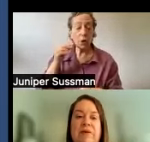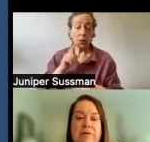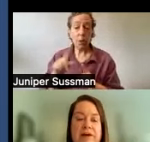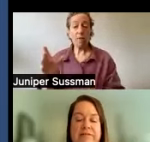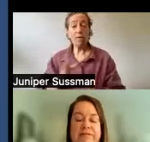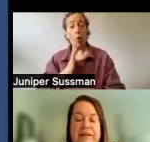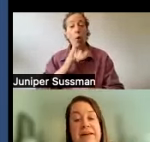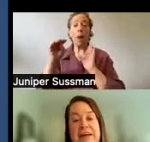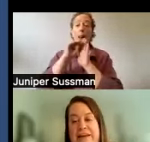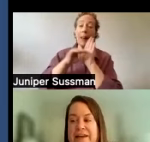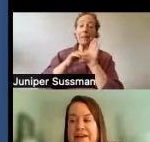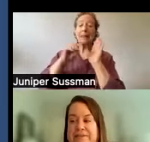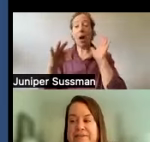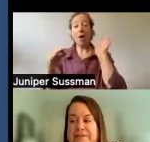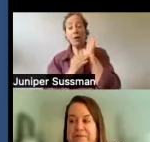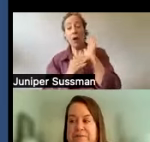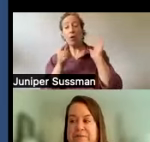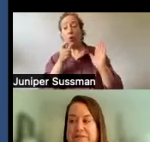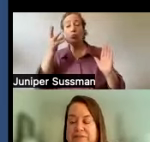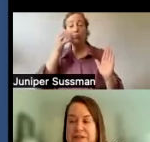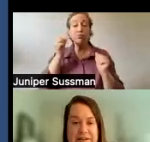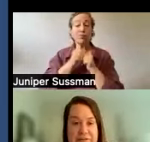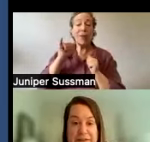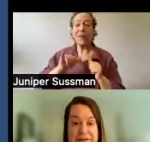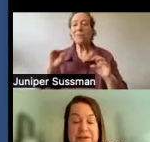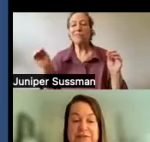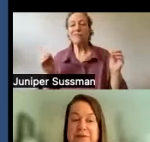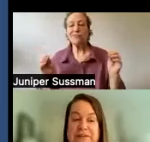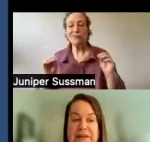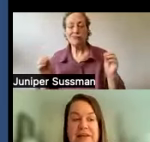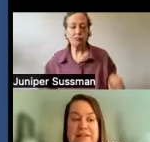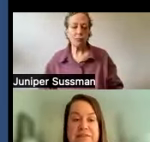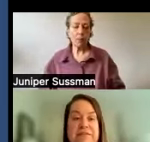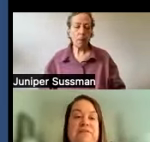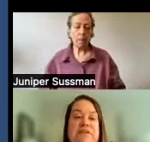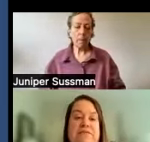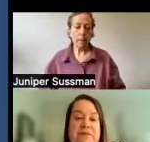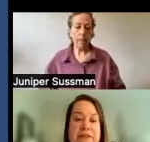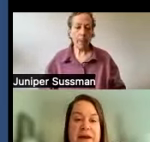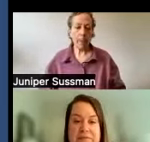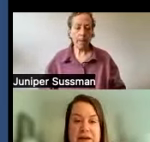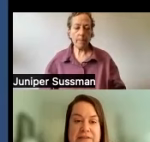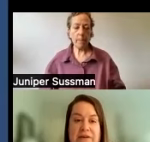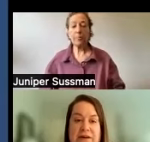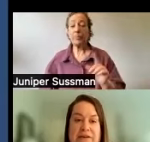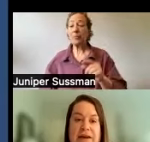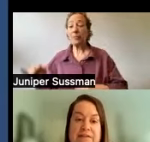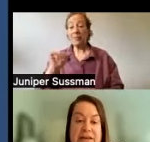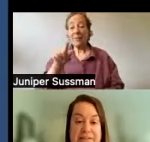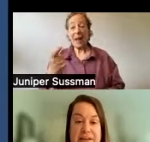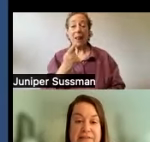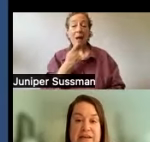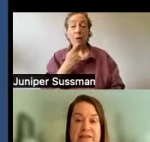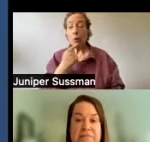at this point. Okay. And as you as you're saying, either directly or indirectly, the difficulty of doing that relies on